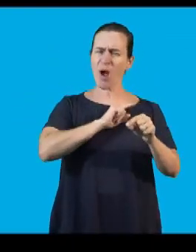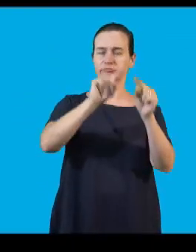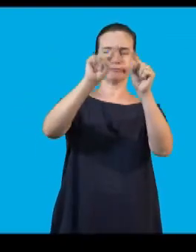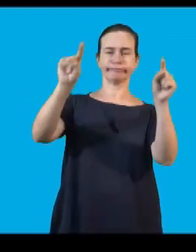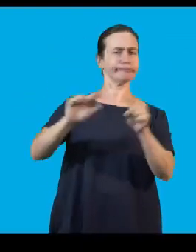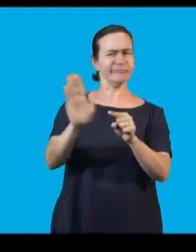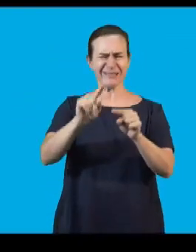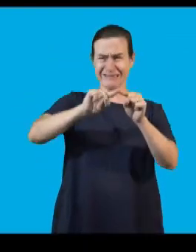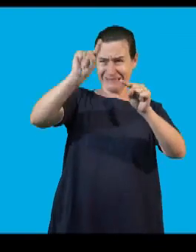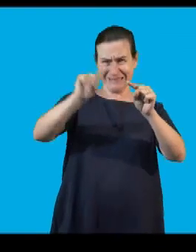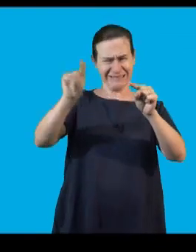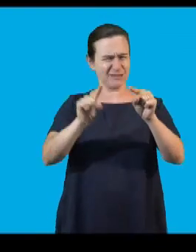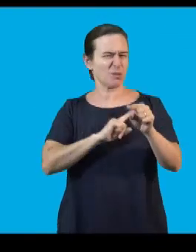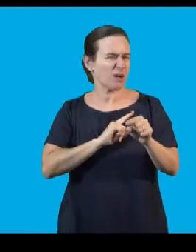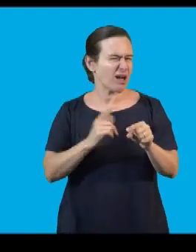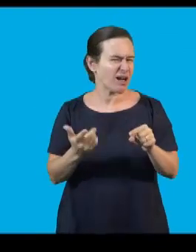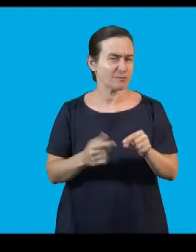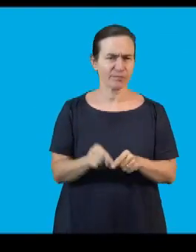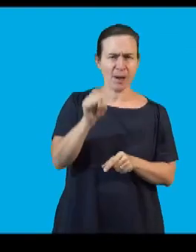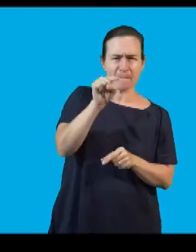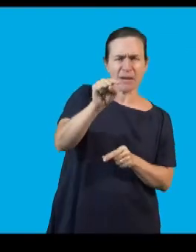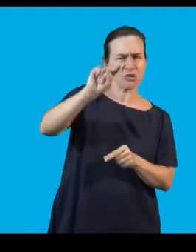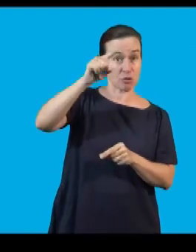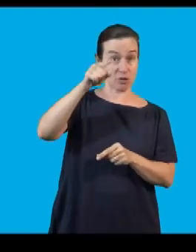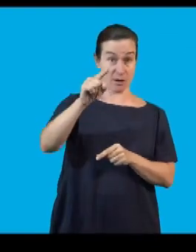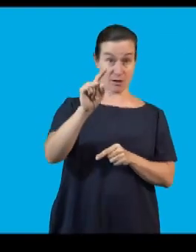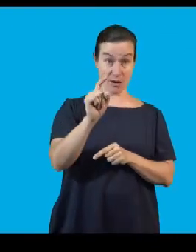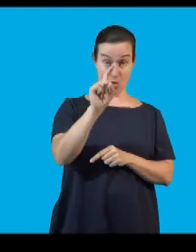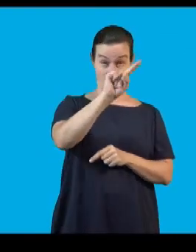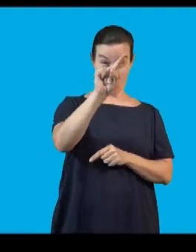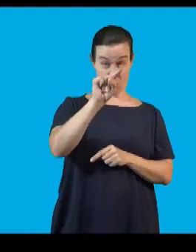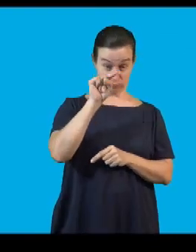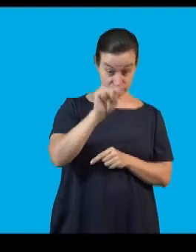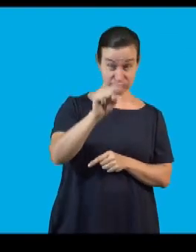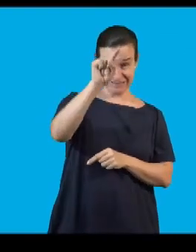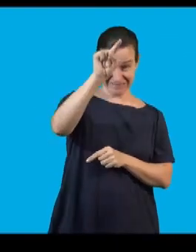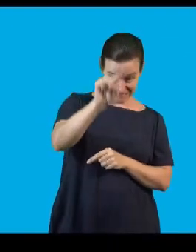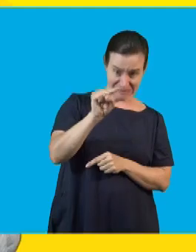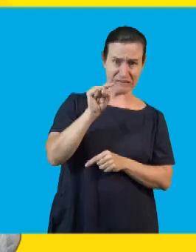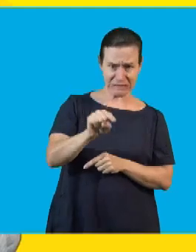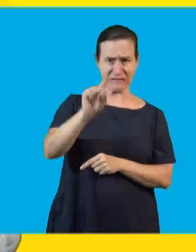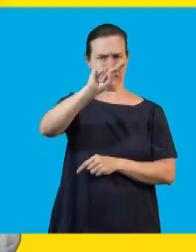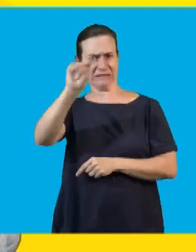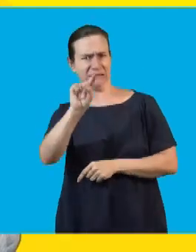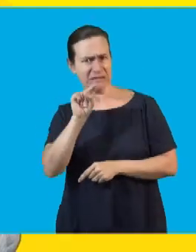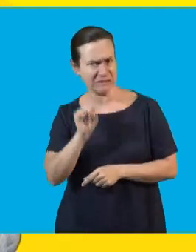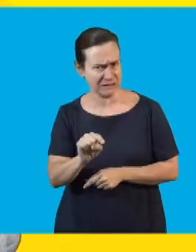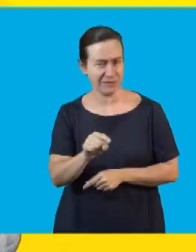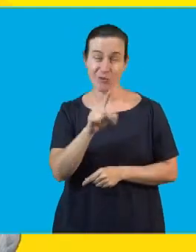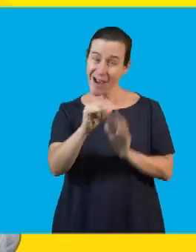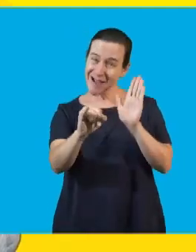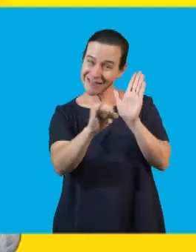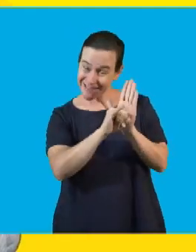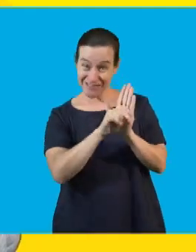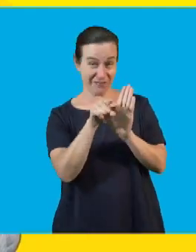in that jagged way? Punctuation, I want you to take note of the question mark used with an exclamation. Please take